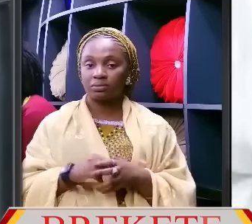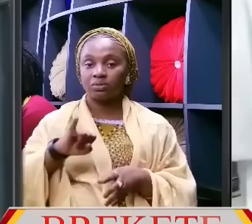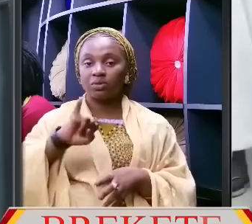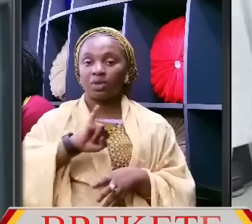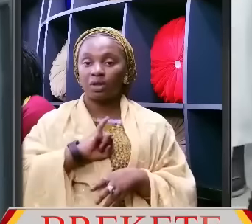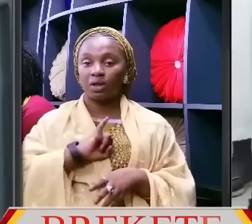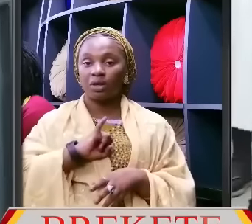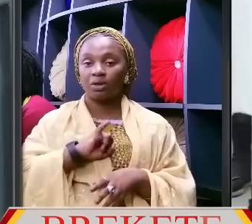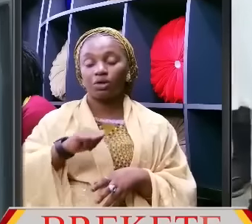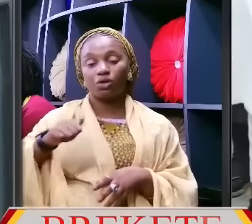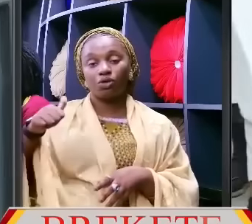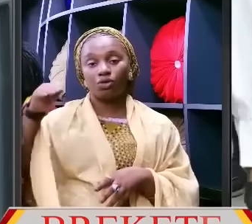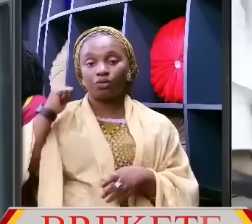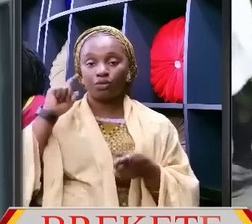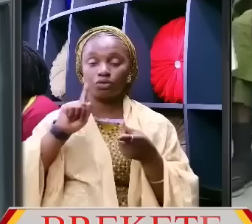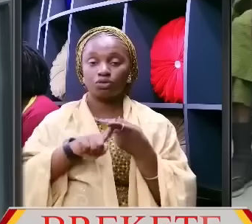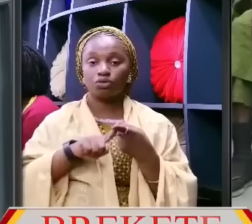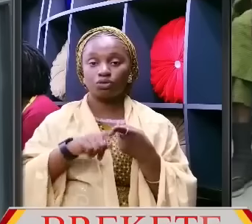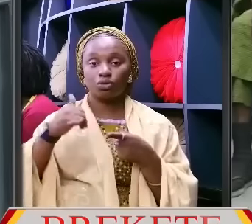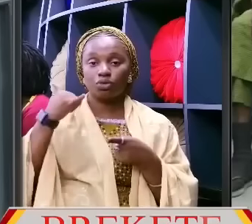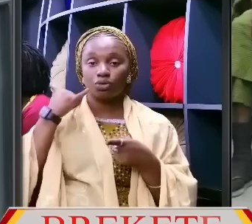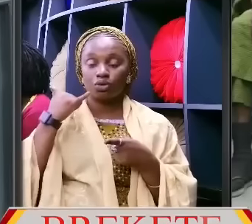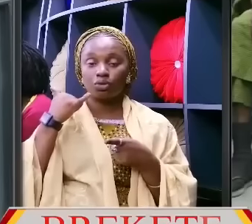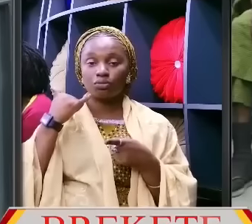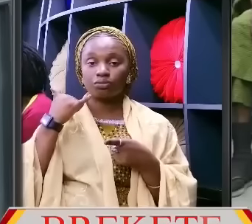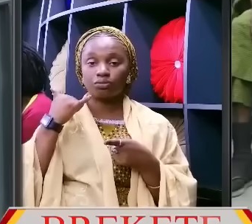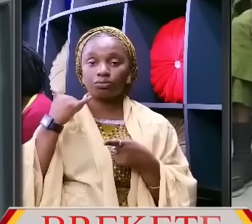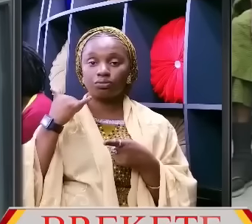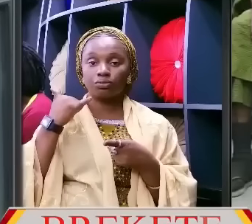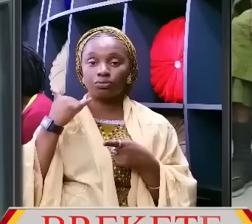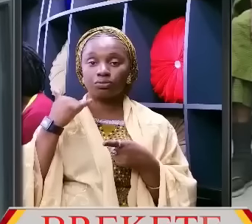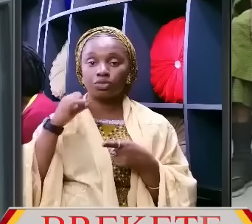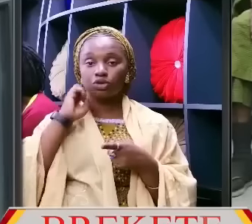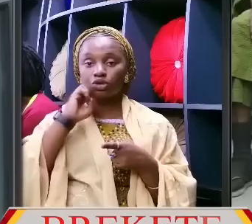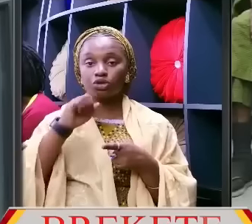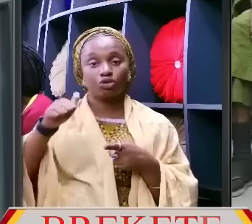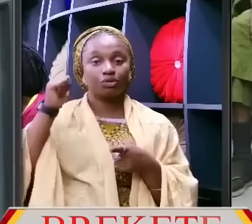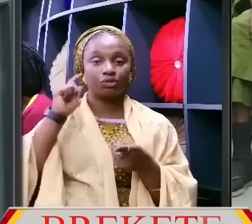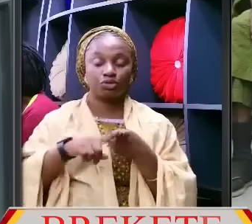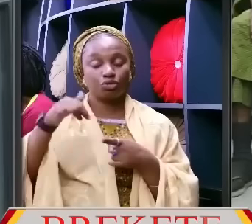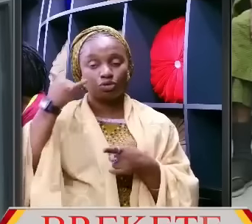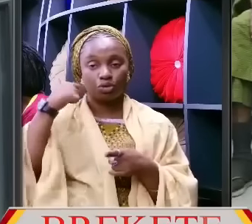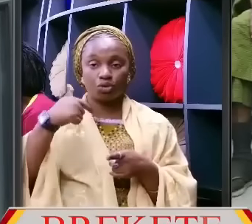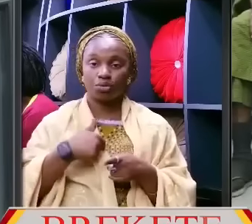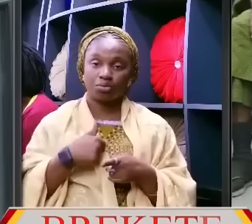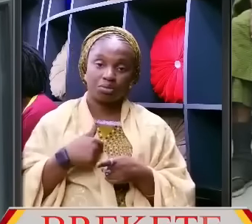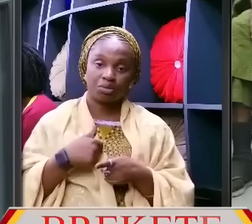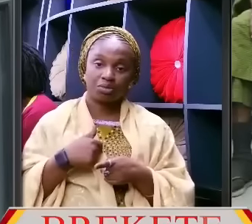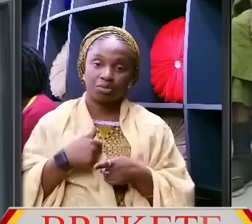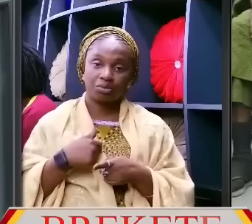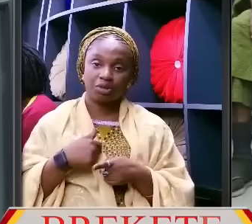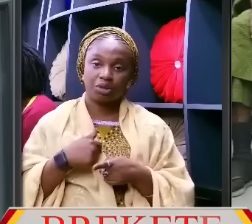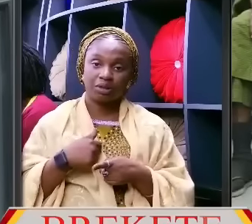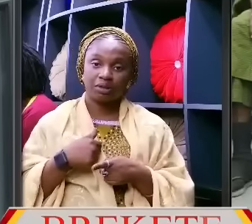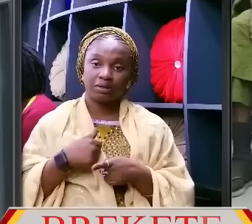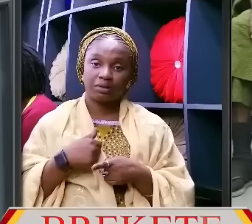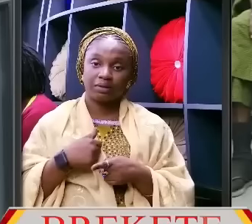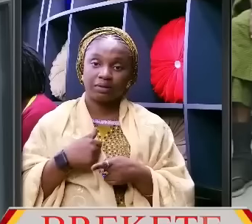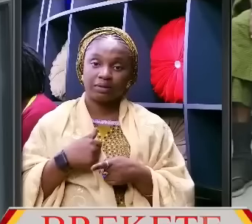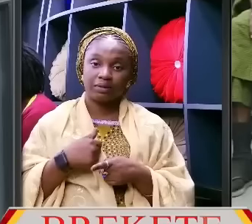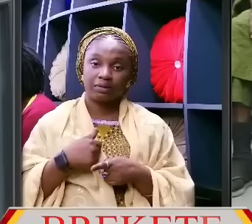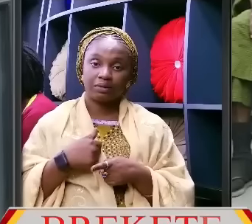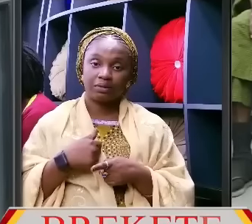this woman carry phone, call my junior sister in the canoe. But she don't call you. She don't call me. My junior sister, I say, I hear what happened. I say,